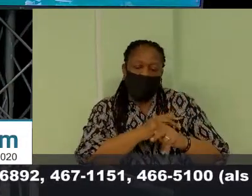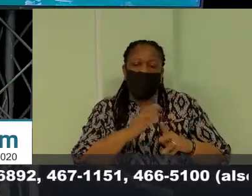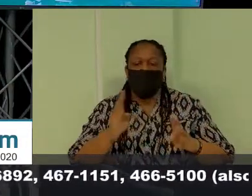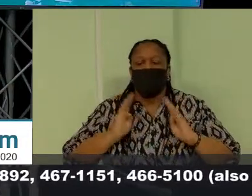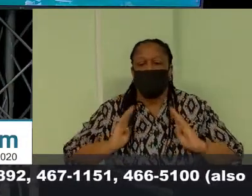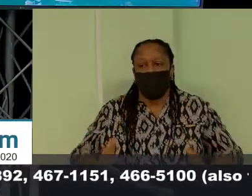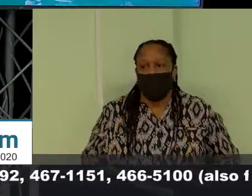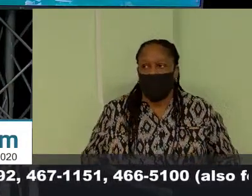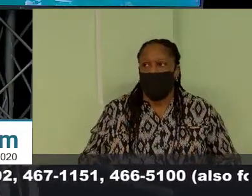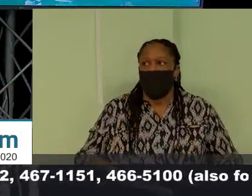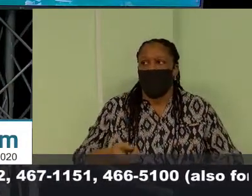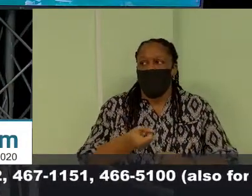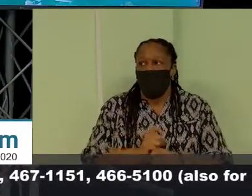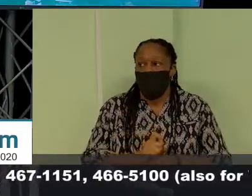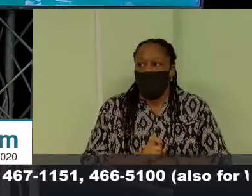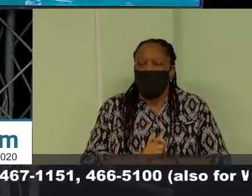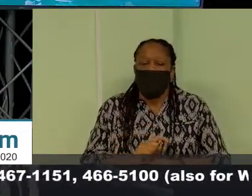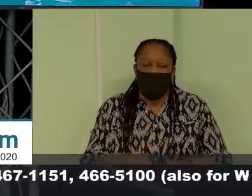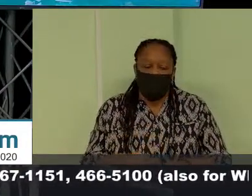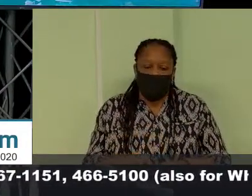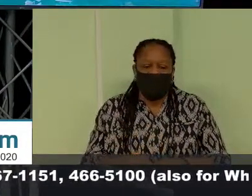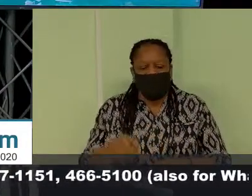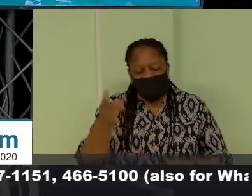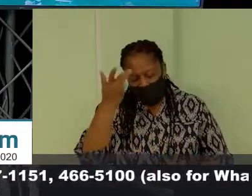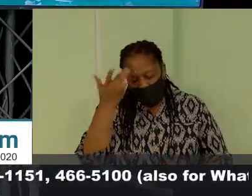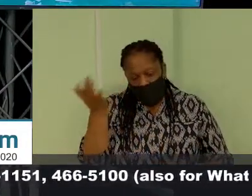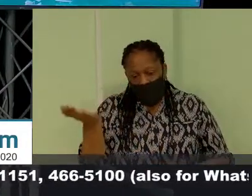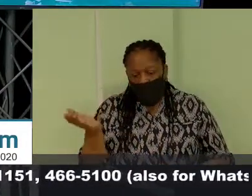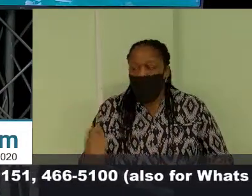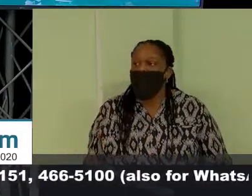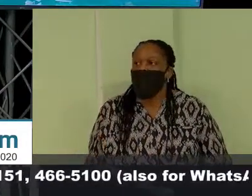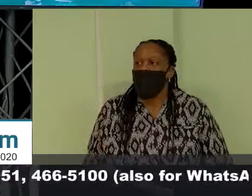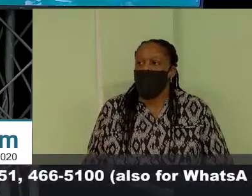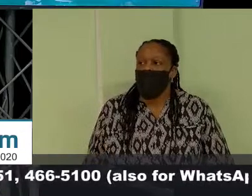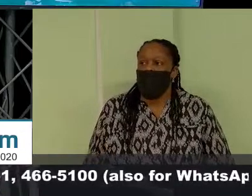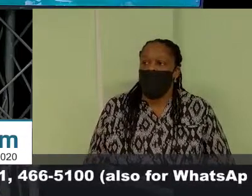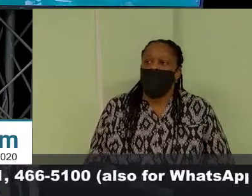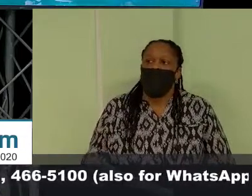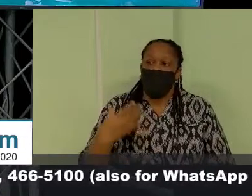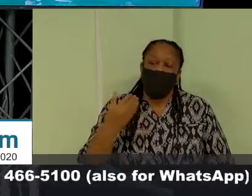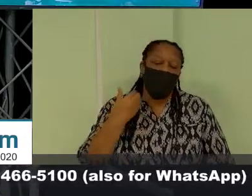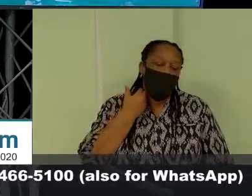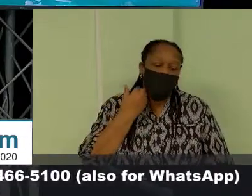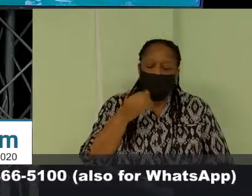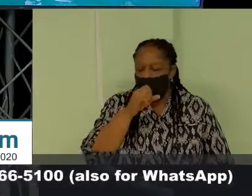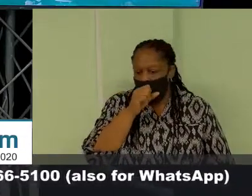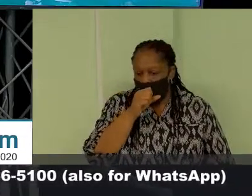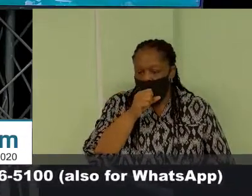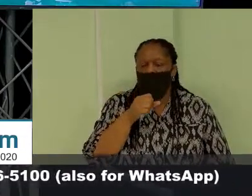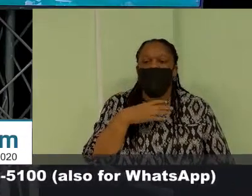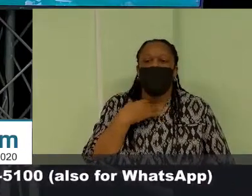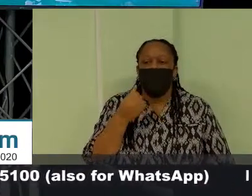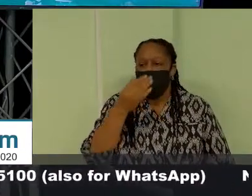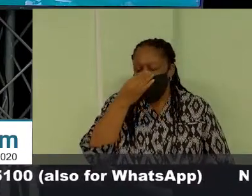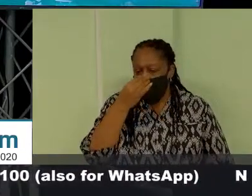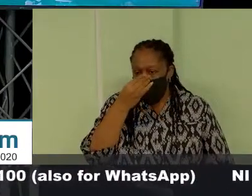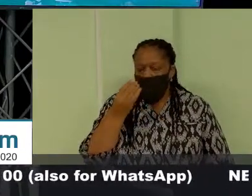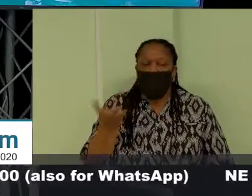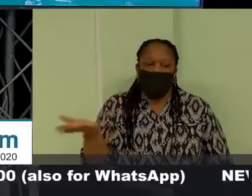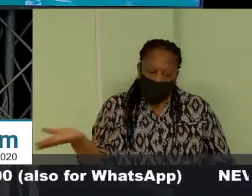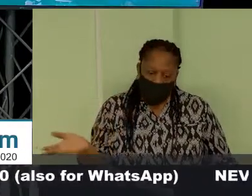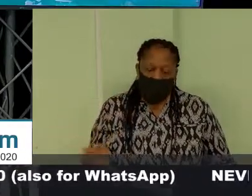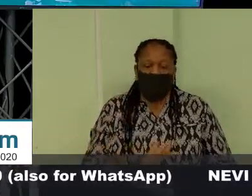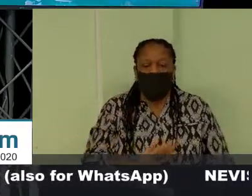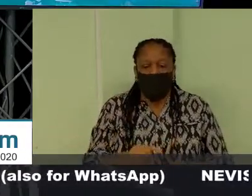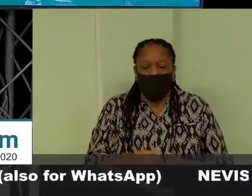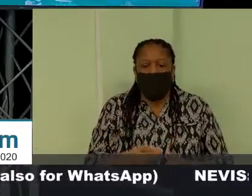helps to mop up free radicals that are produced during infection, stress, trauma, etc. And